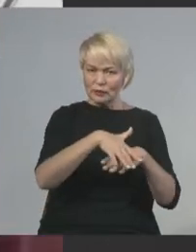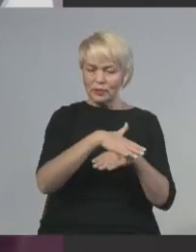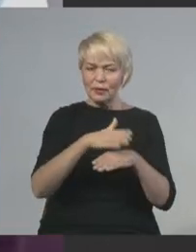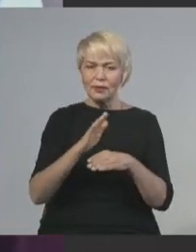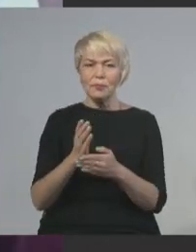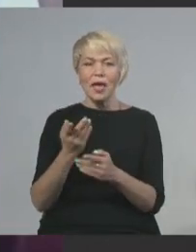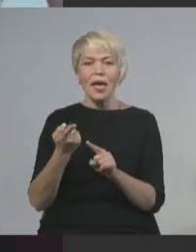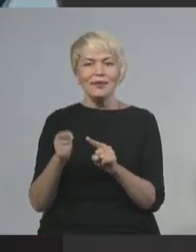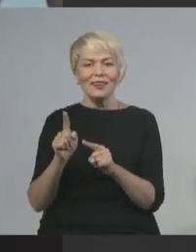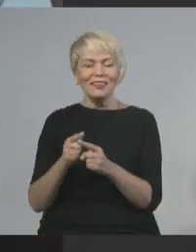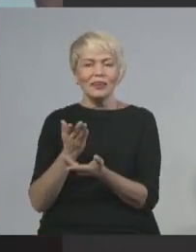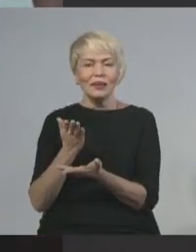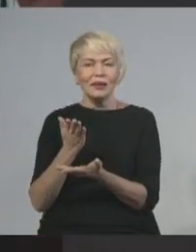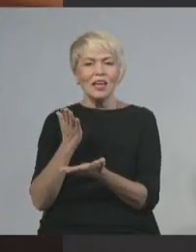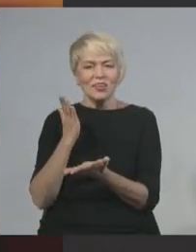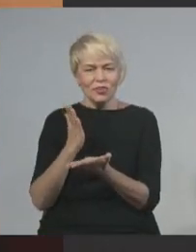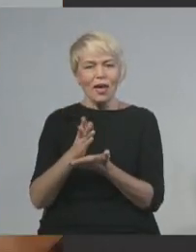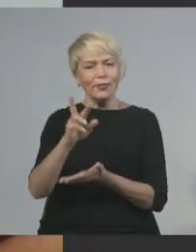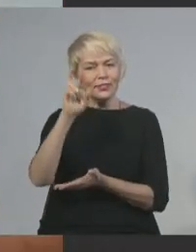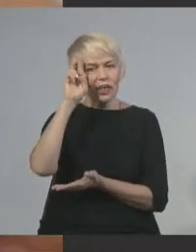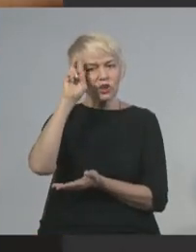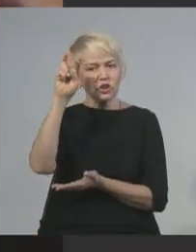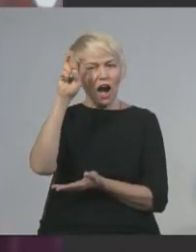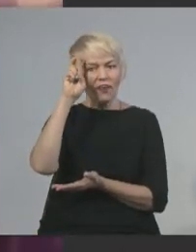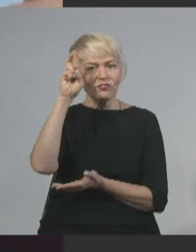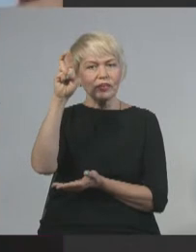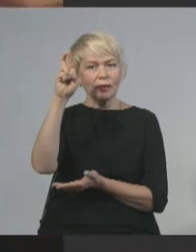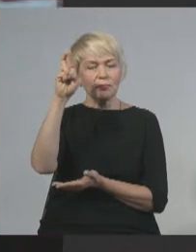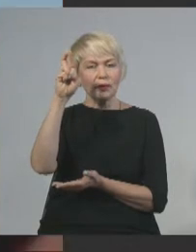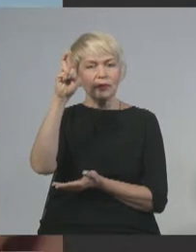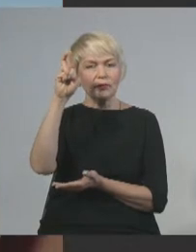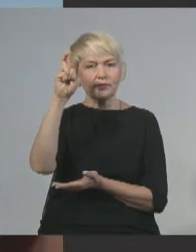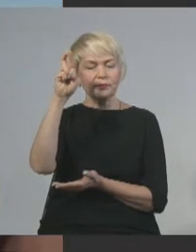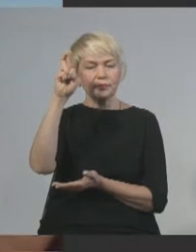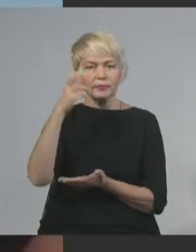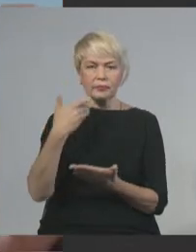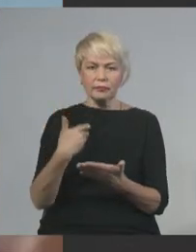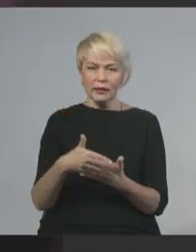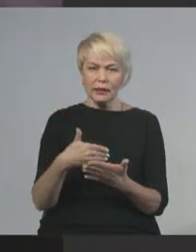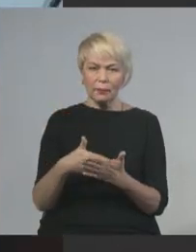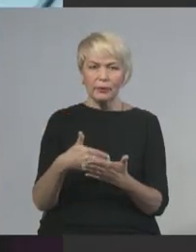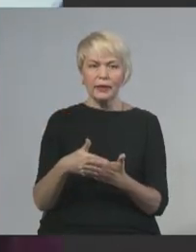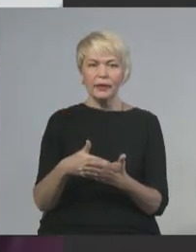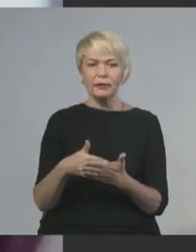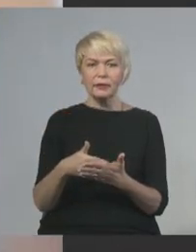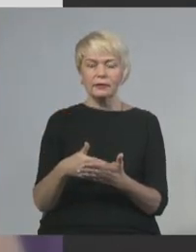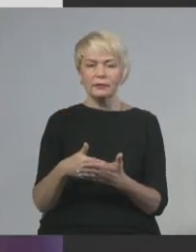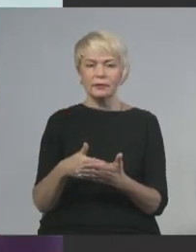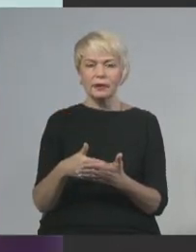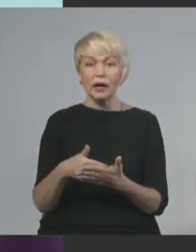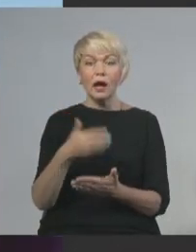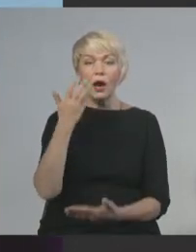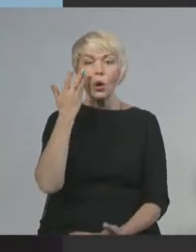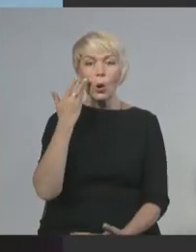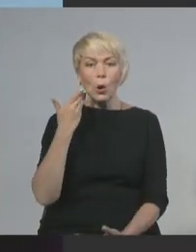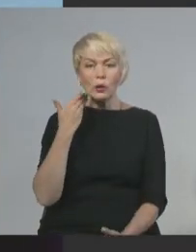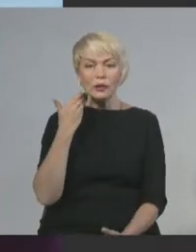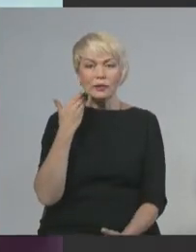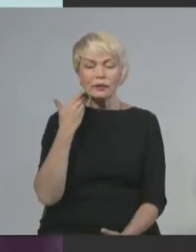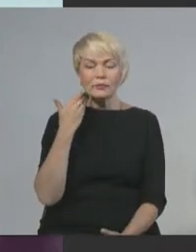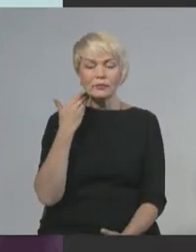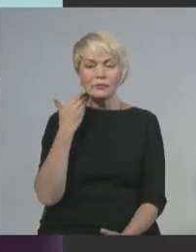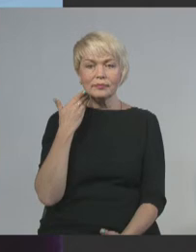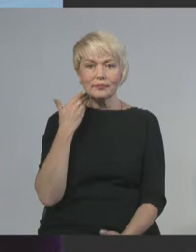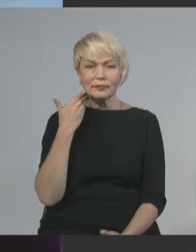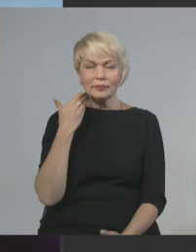mission that's uh to relay the innovation of the government and the actual government and the protocols that are experiments